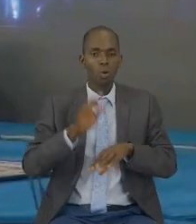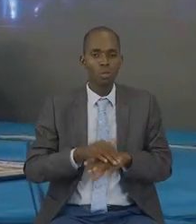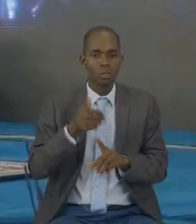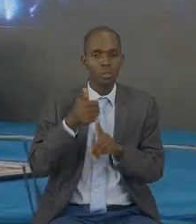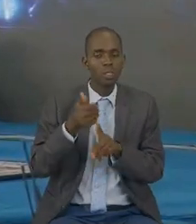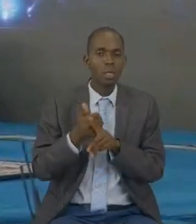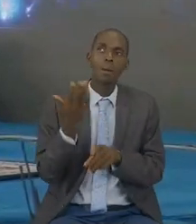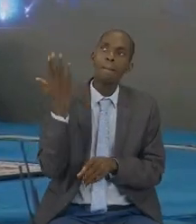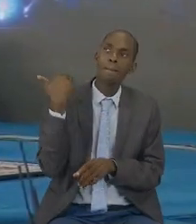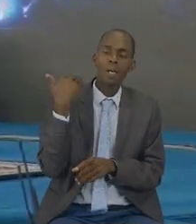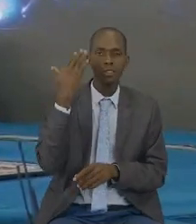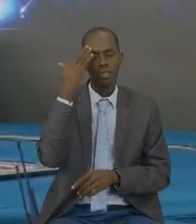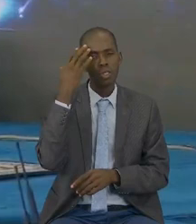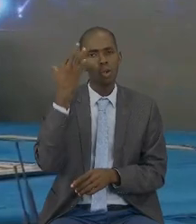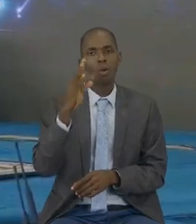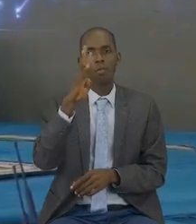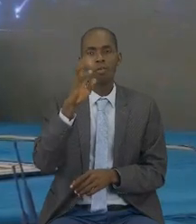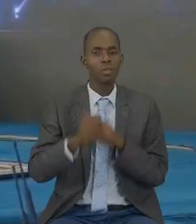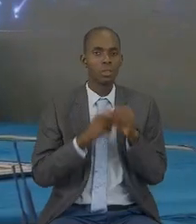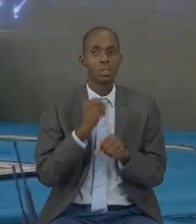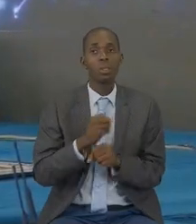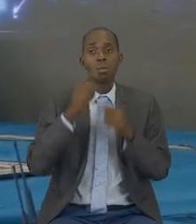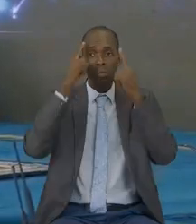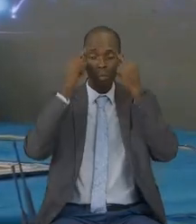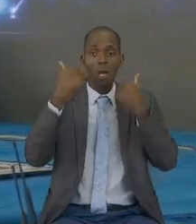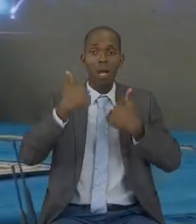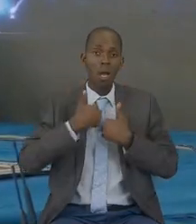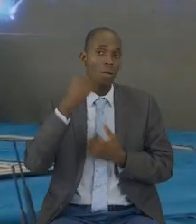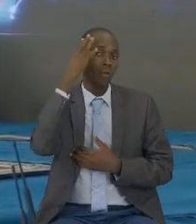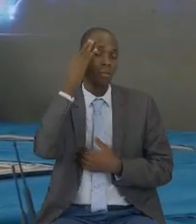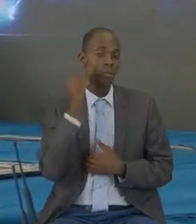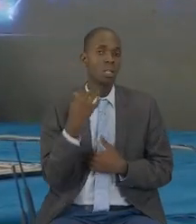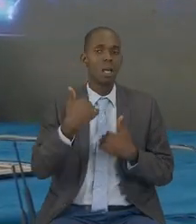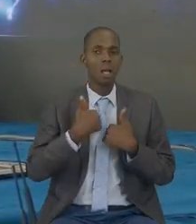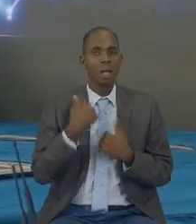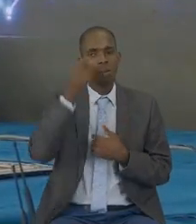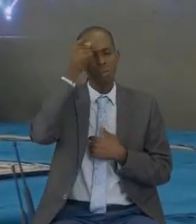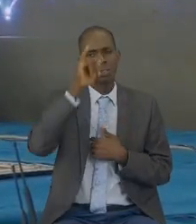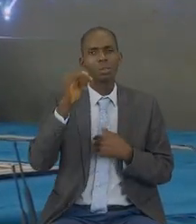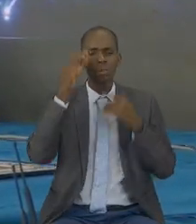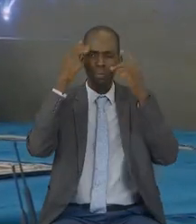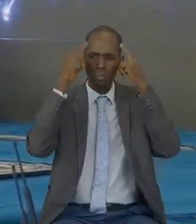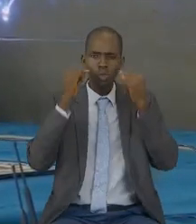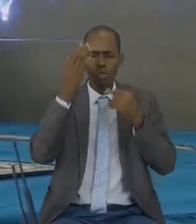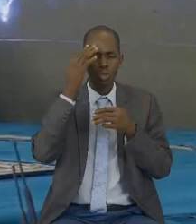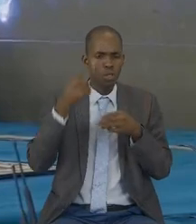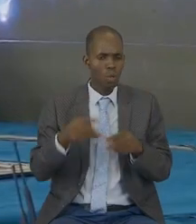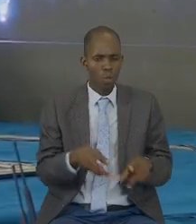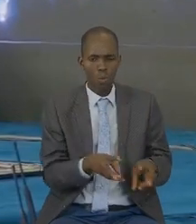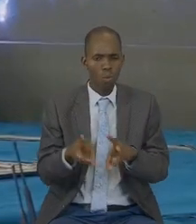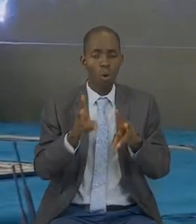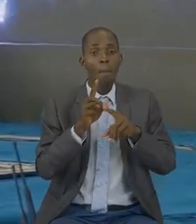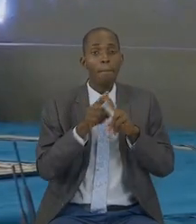of the 40 years. He had experience. He had understanding. He knew some of the way. But he said, we